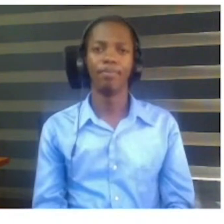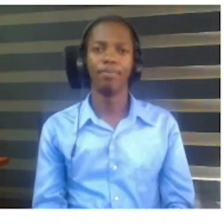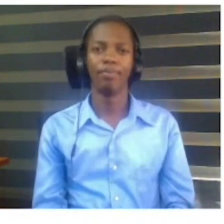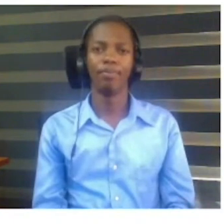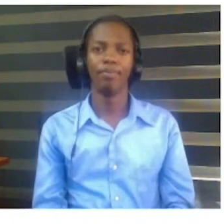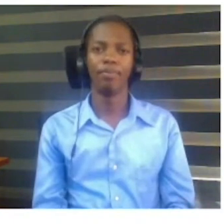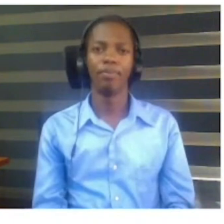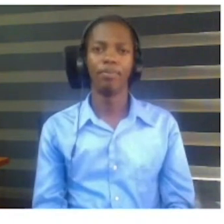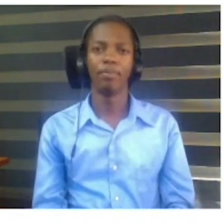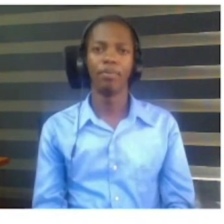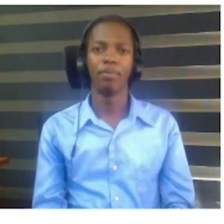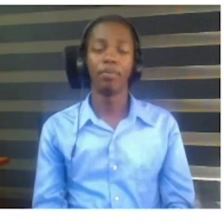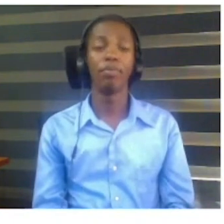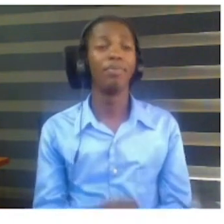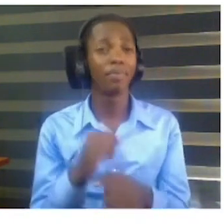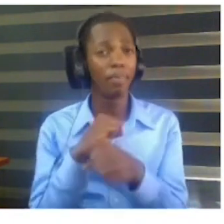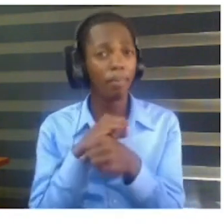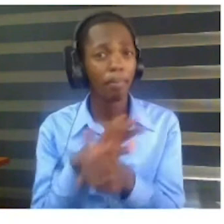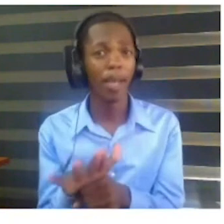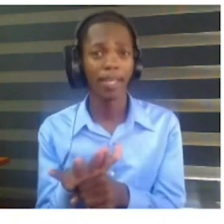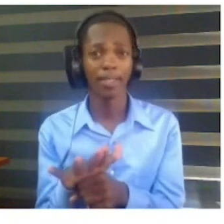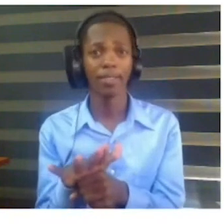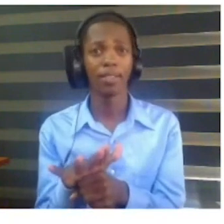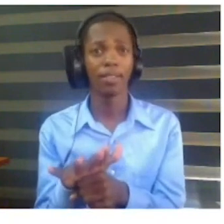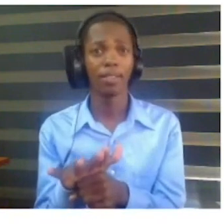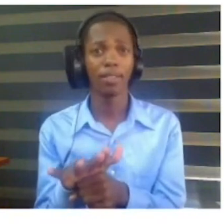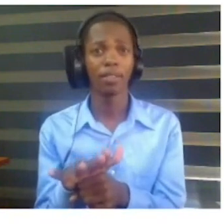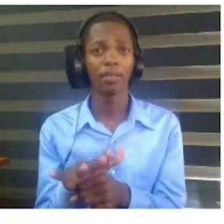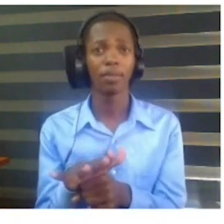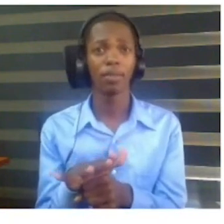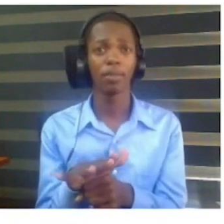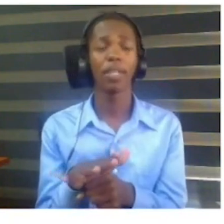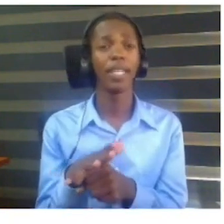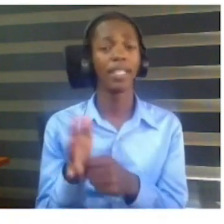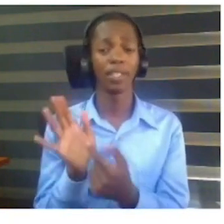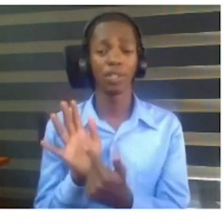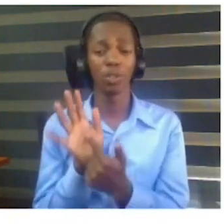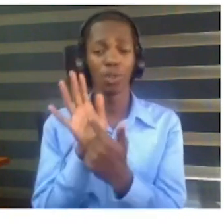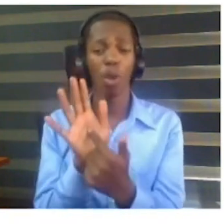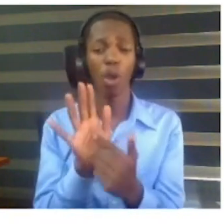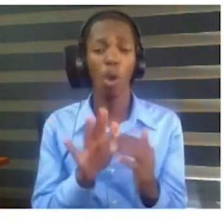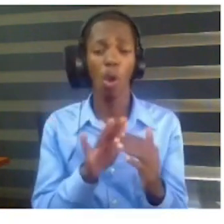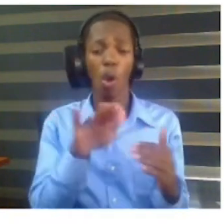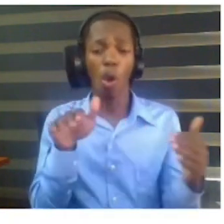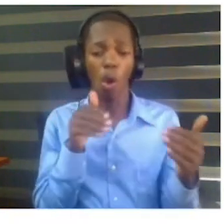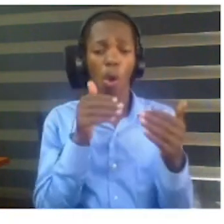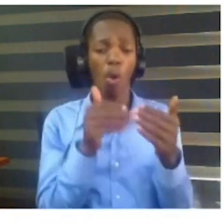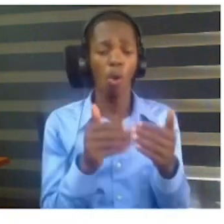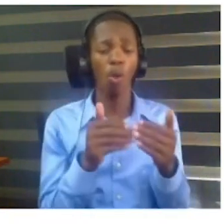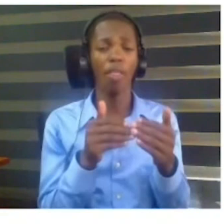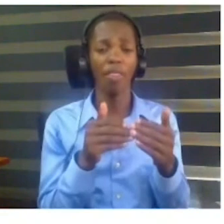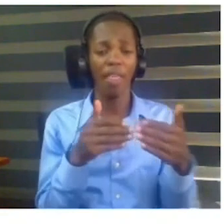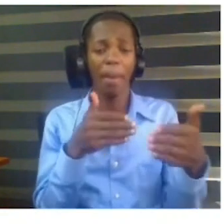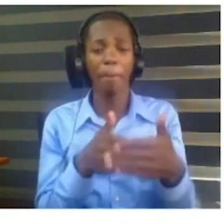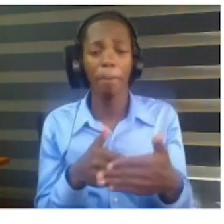The pandemic is amplifying all the barriers that existed before the pandemic started. So